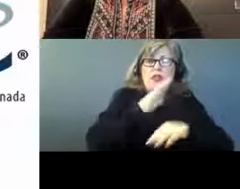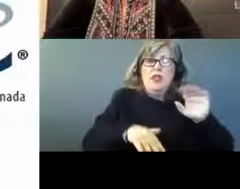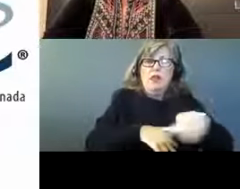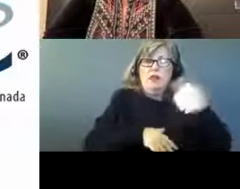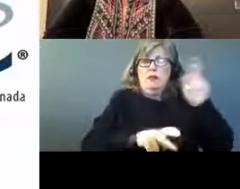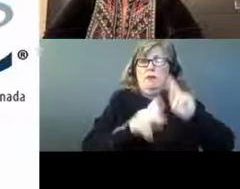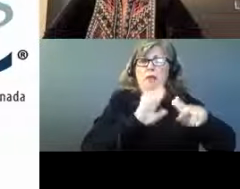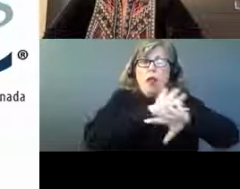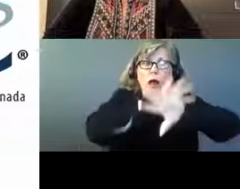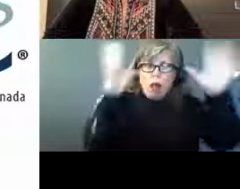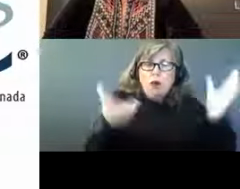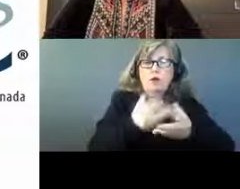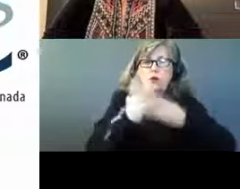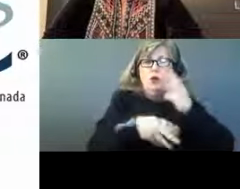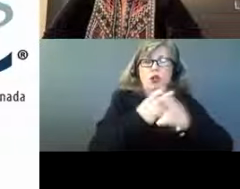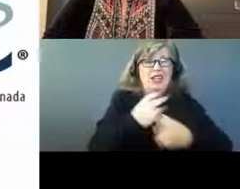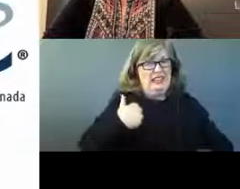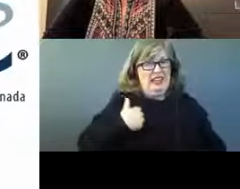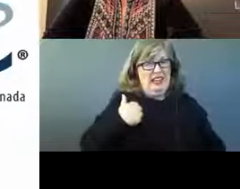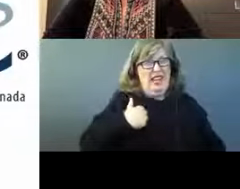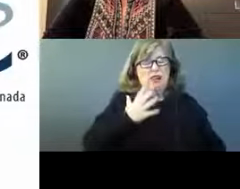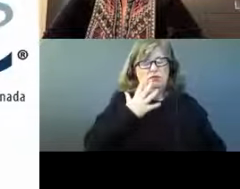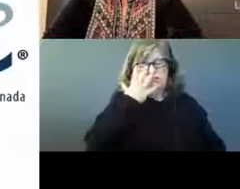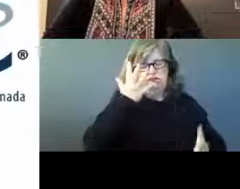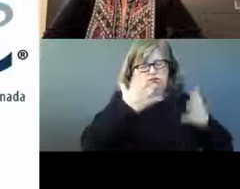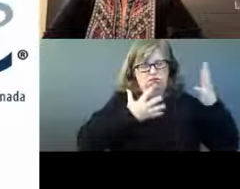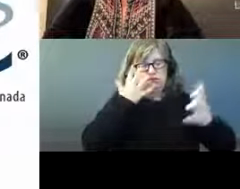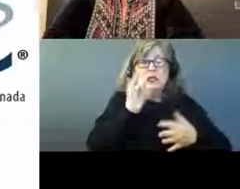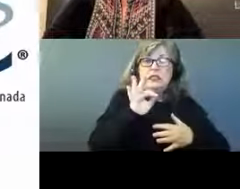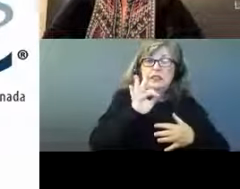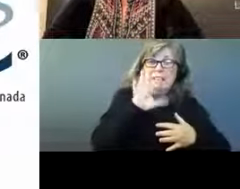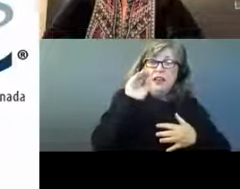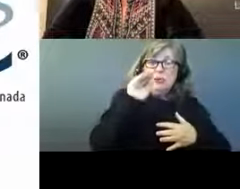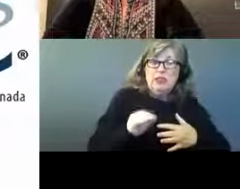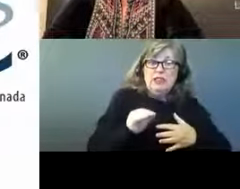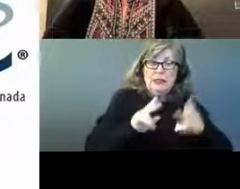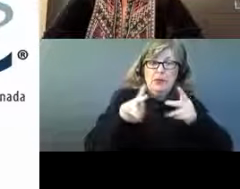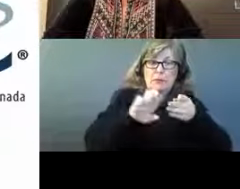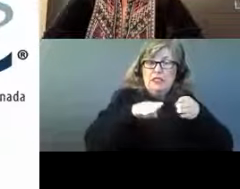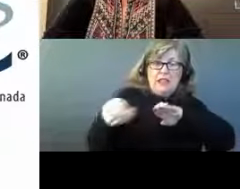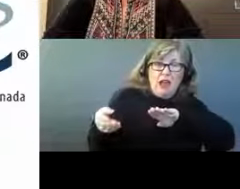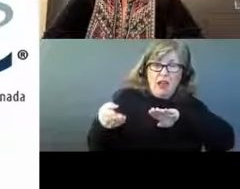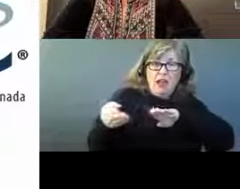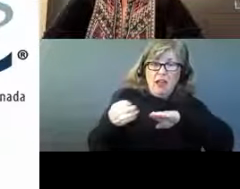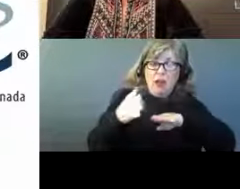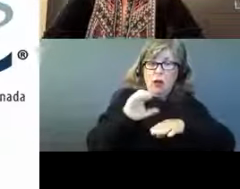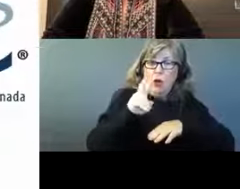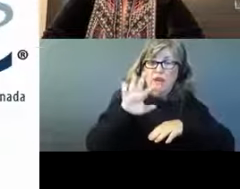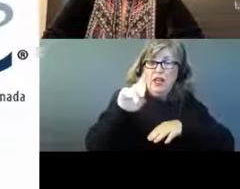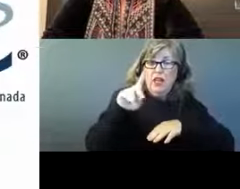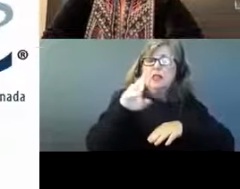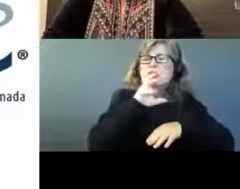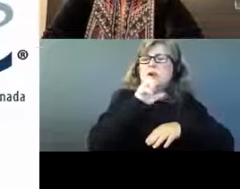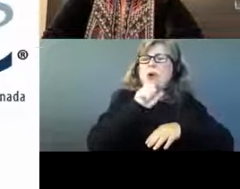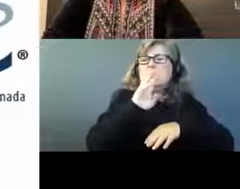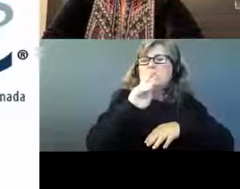Canada, to our national shame, we have seen 95% of COVID deaths in people over the age of 60. And